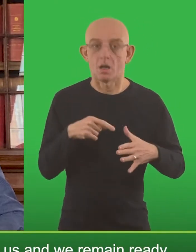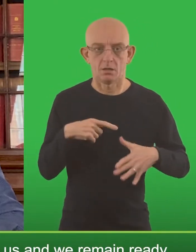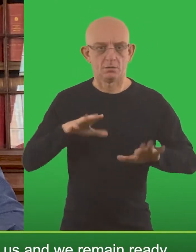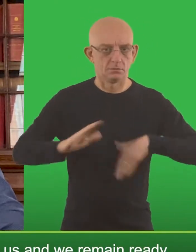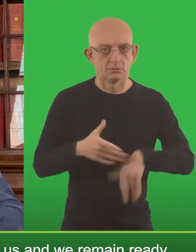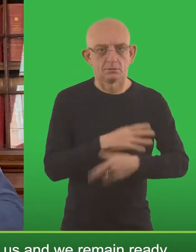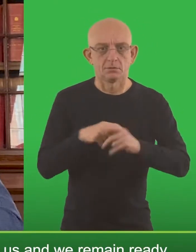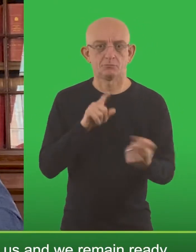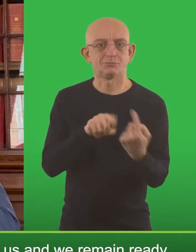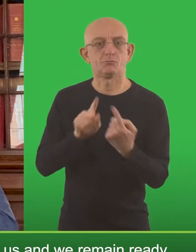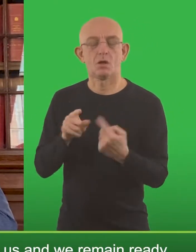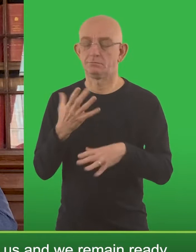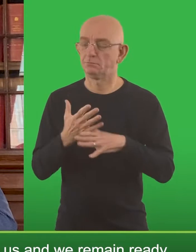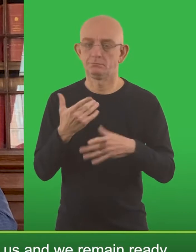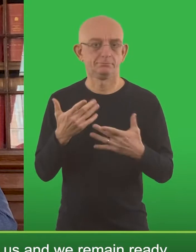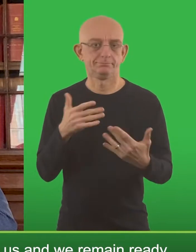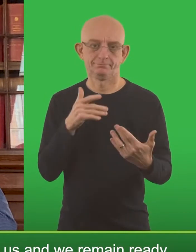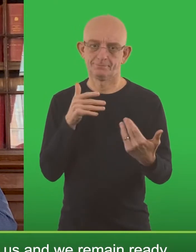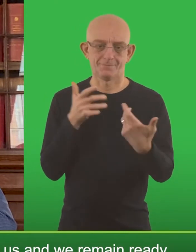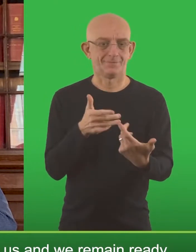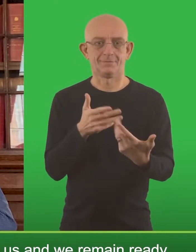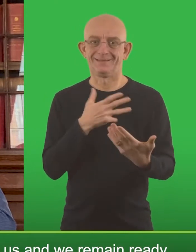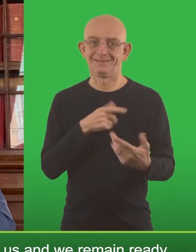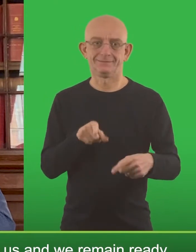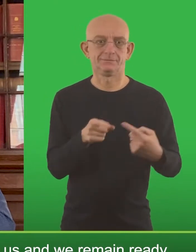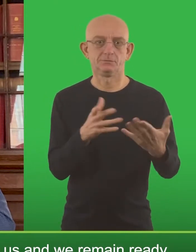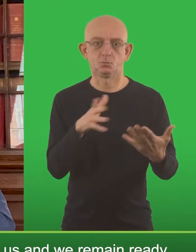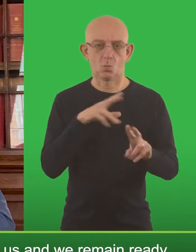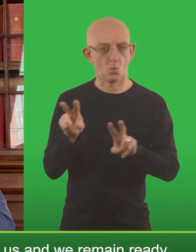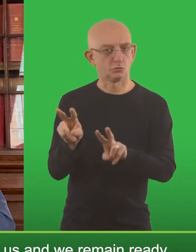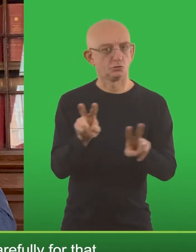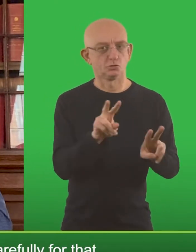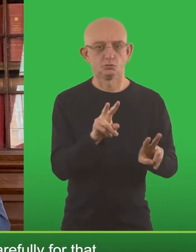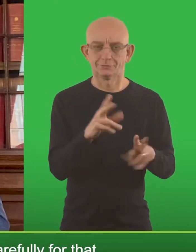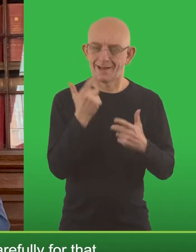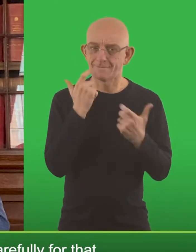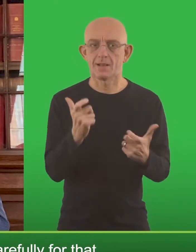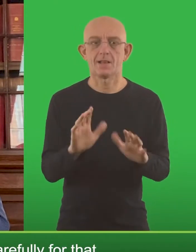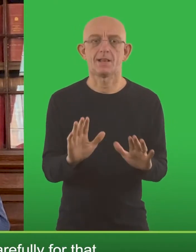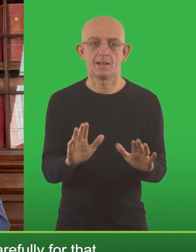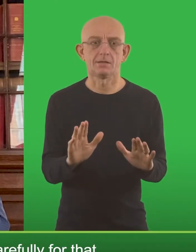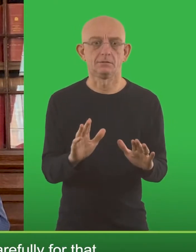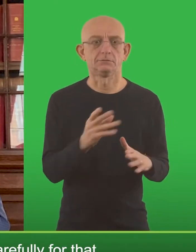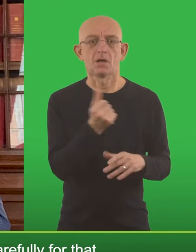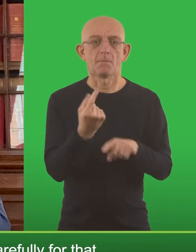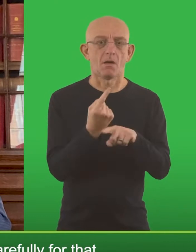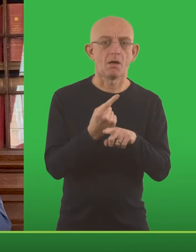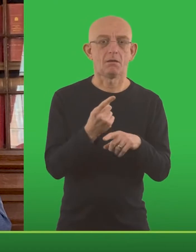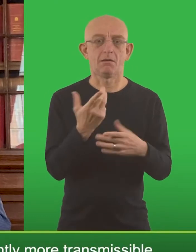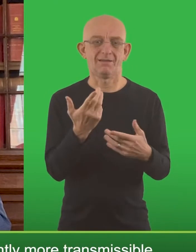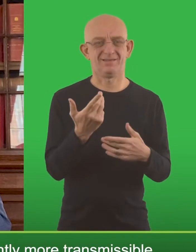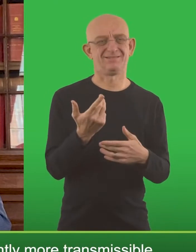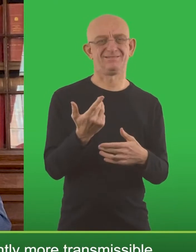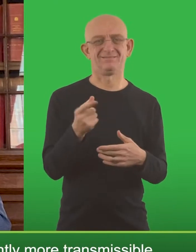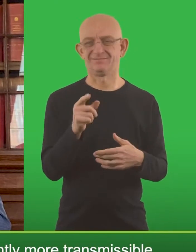us. We remain ready. We'll be able to respond quickly and appropriately, and we're watching out very, very carefully for that.